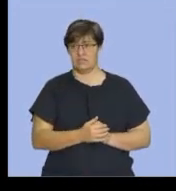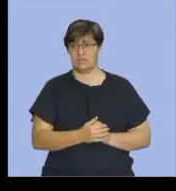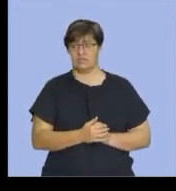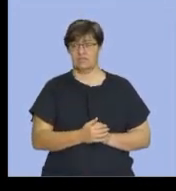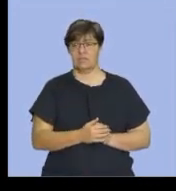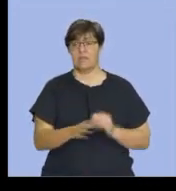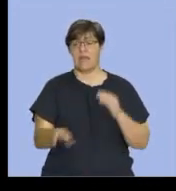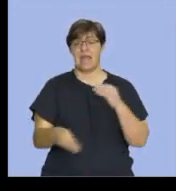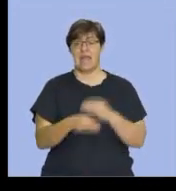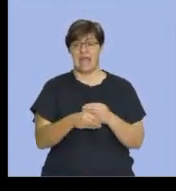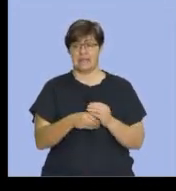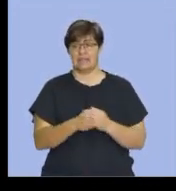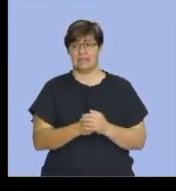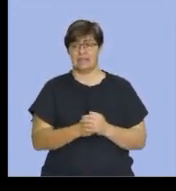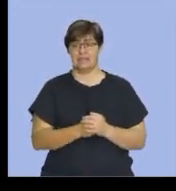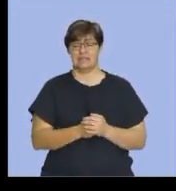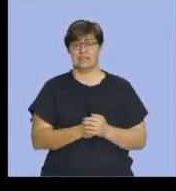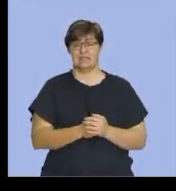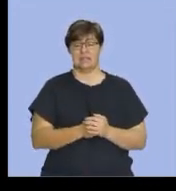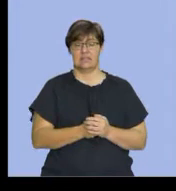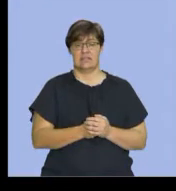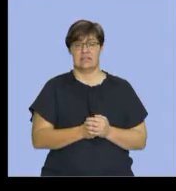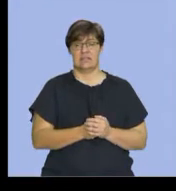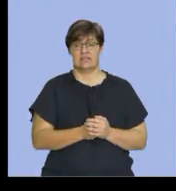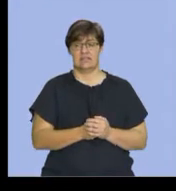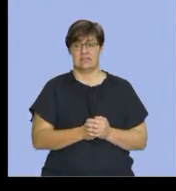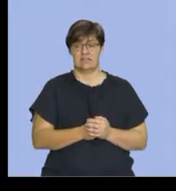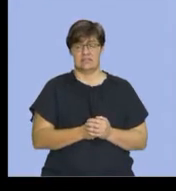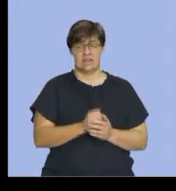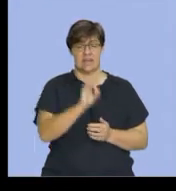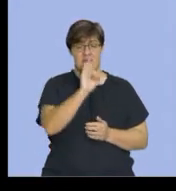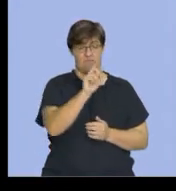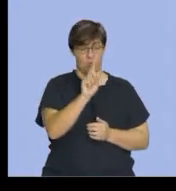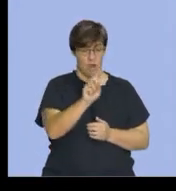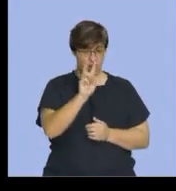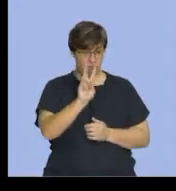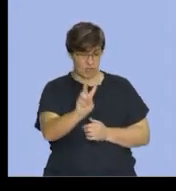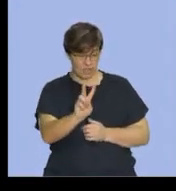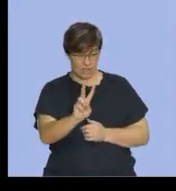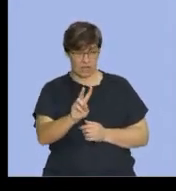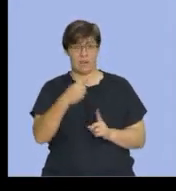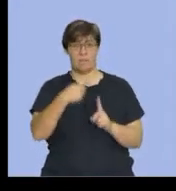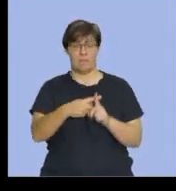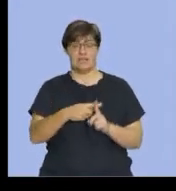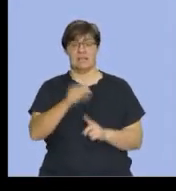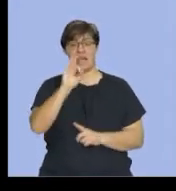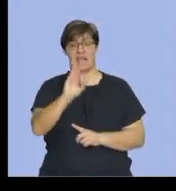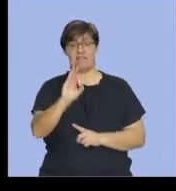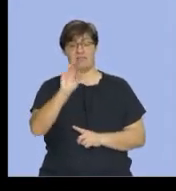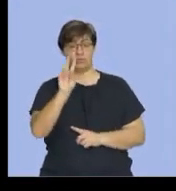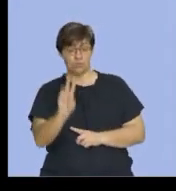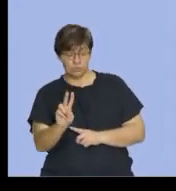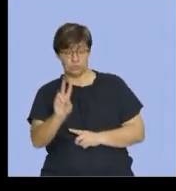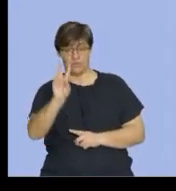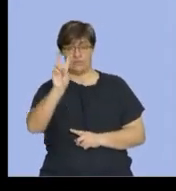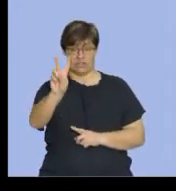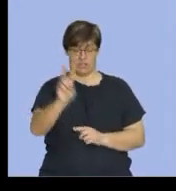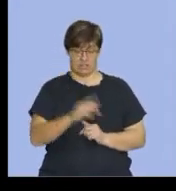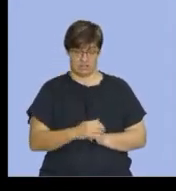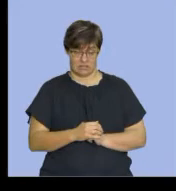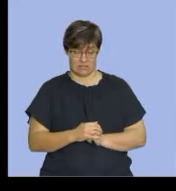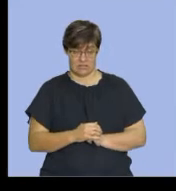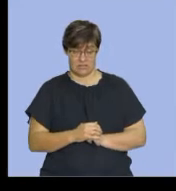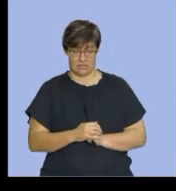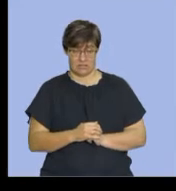add my first vertical with my second vertical. Now the first vertical